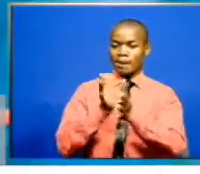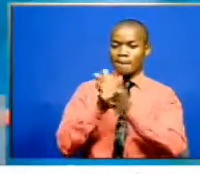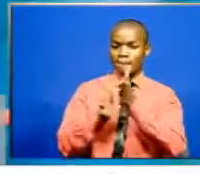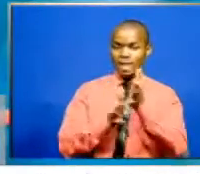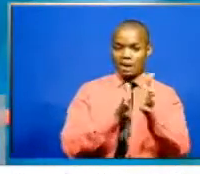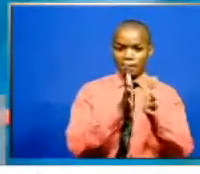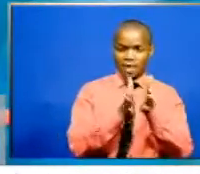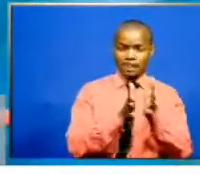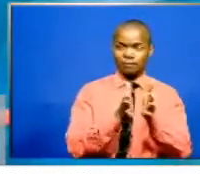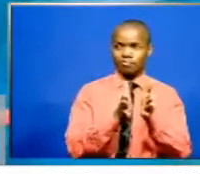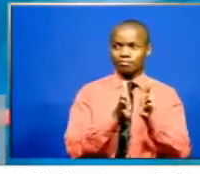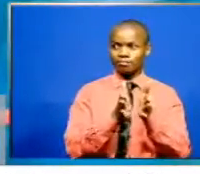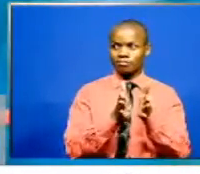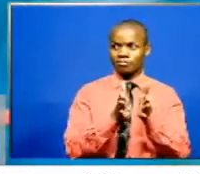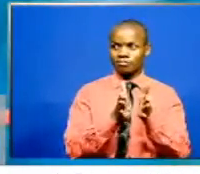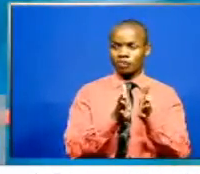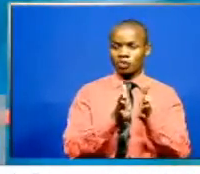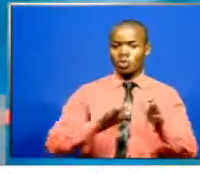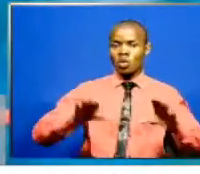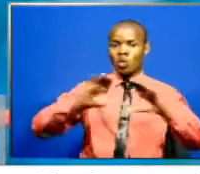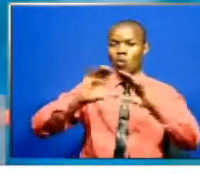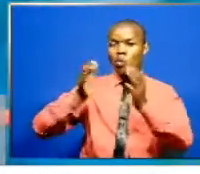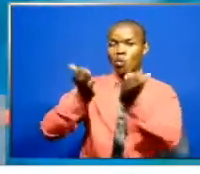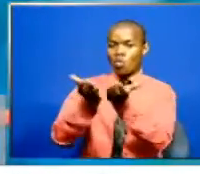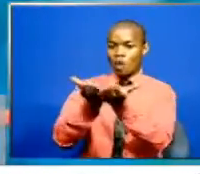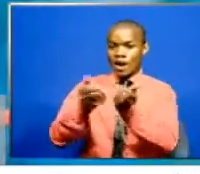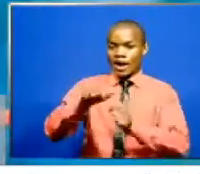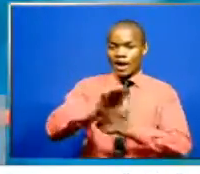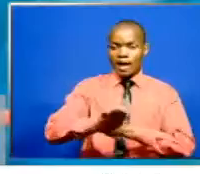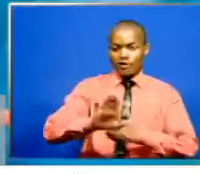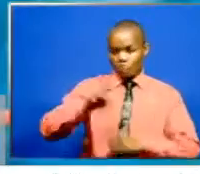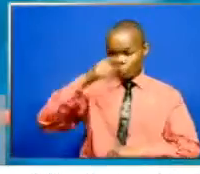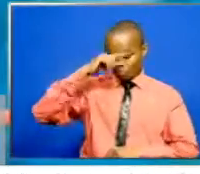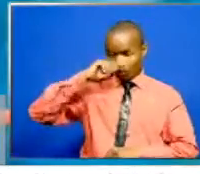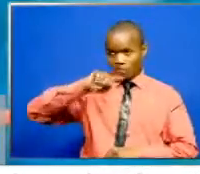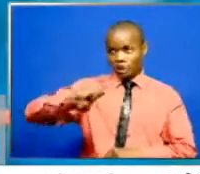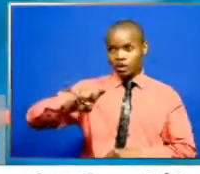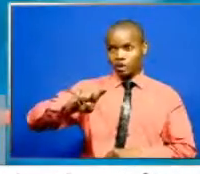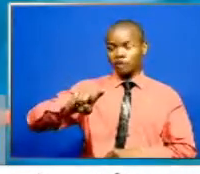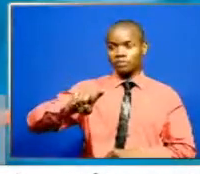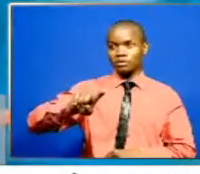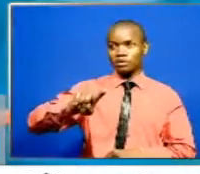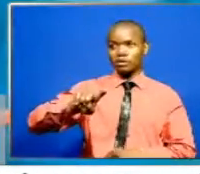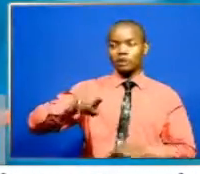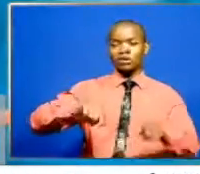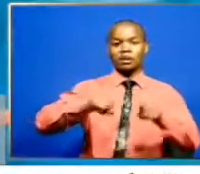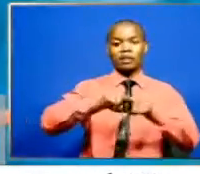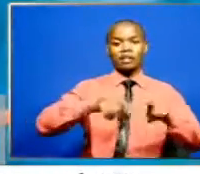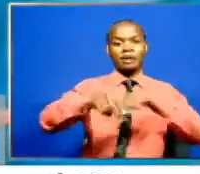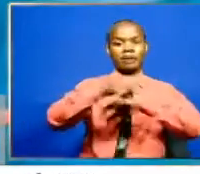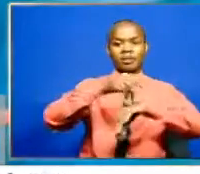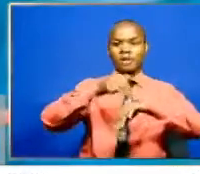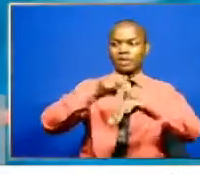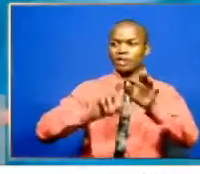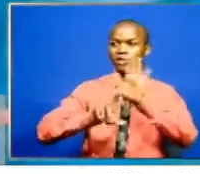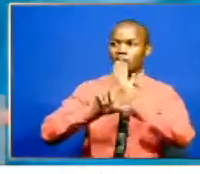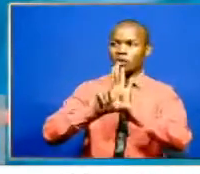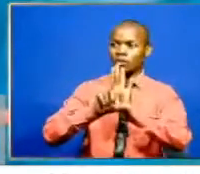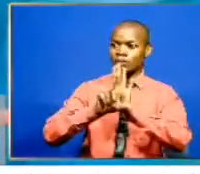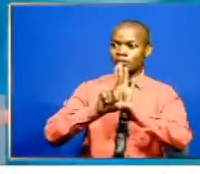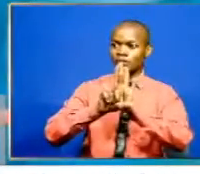priorities on the global environment policy mm-hmm. and also on the international law.